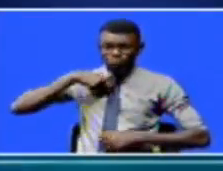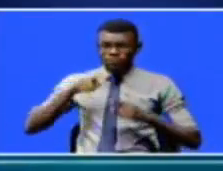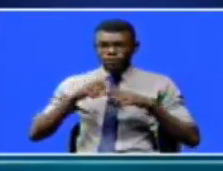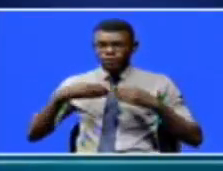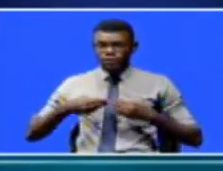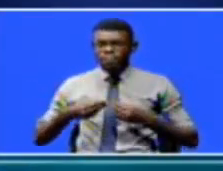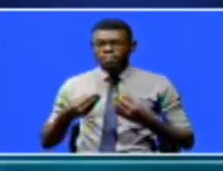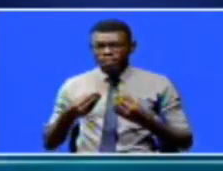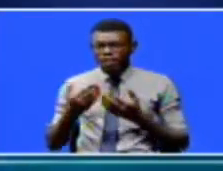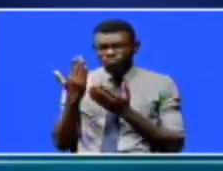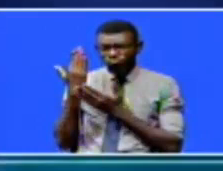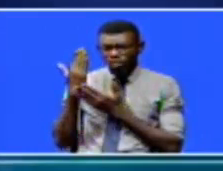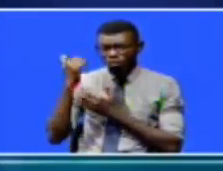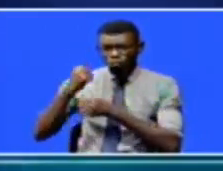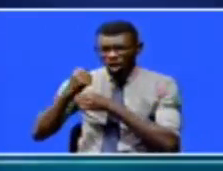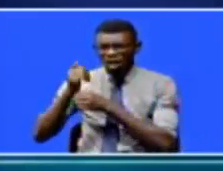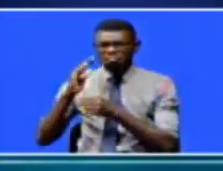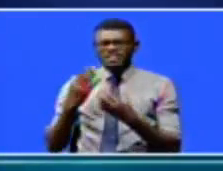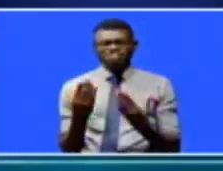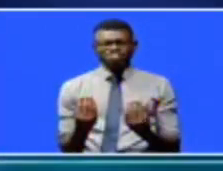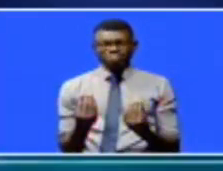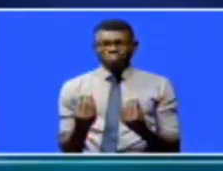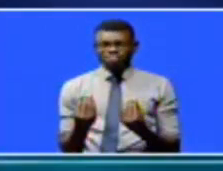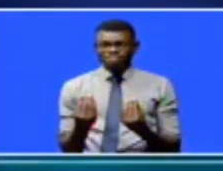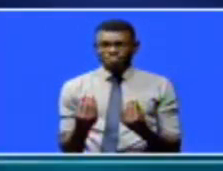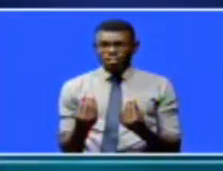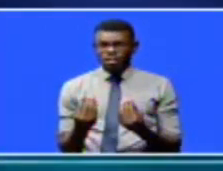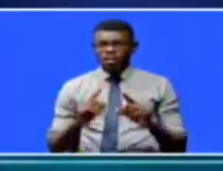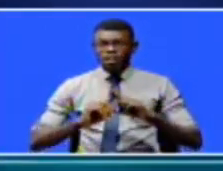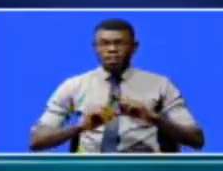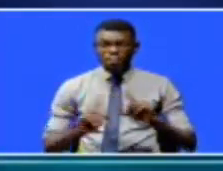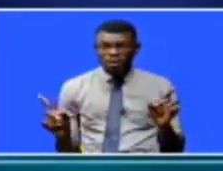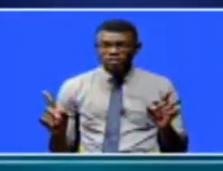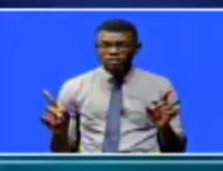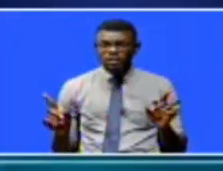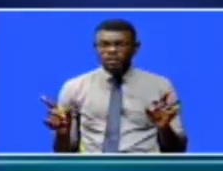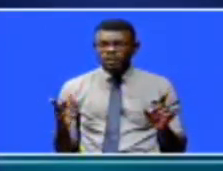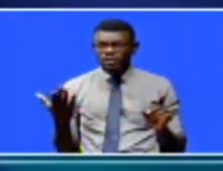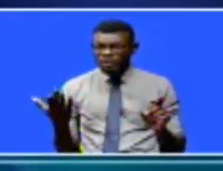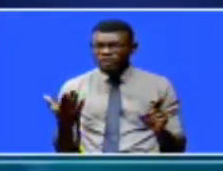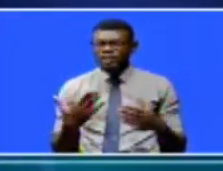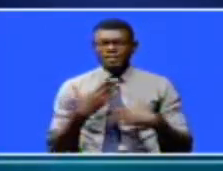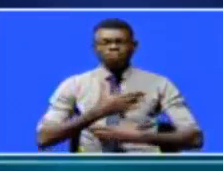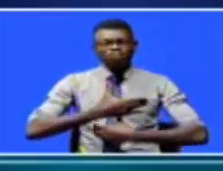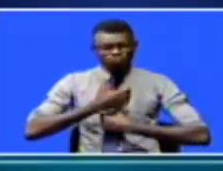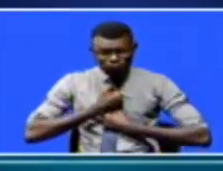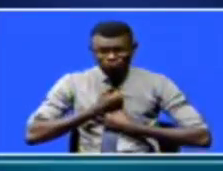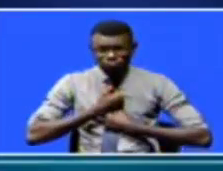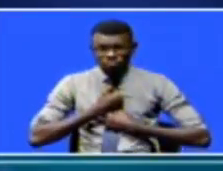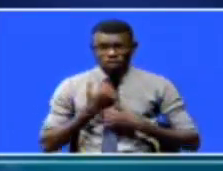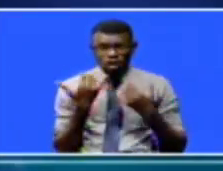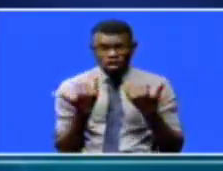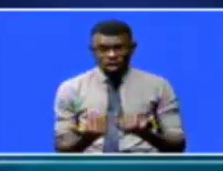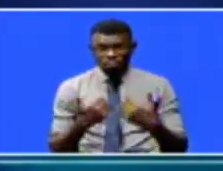procedure she now demonstrates with ease. It needed a lot more, though, to get the confidence she now